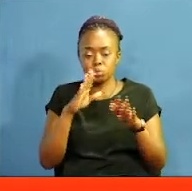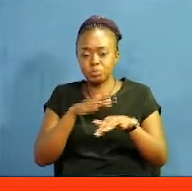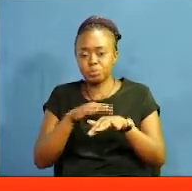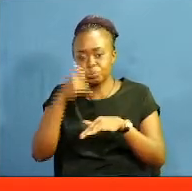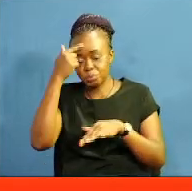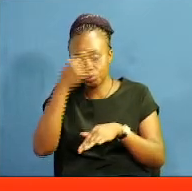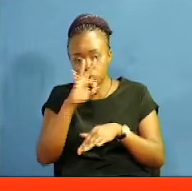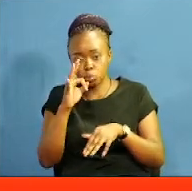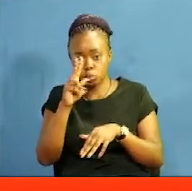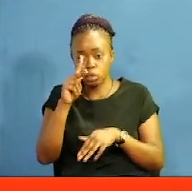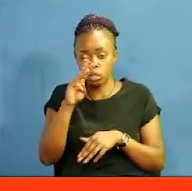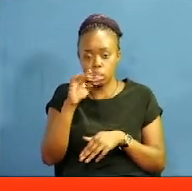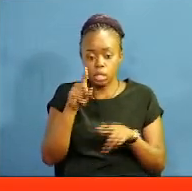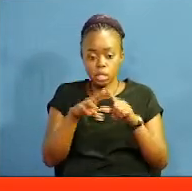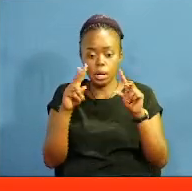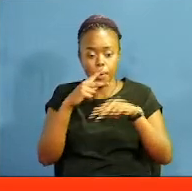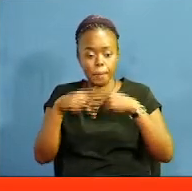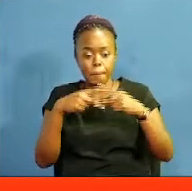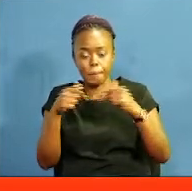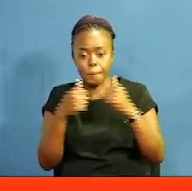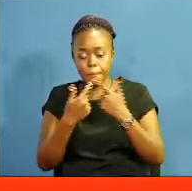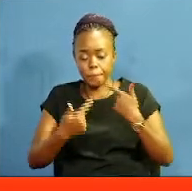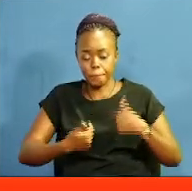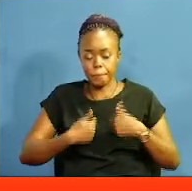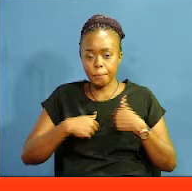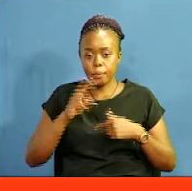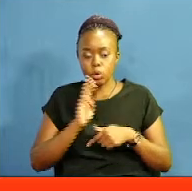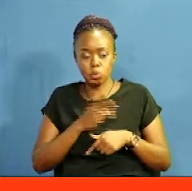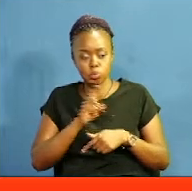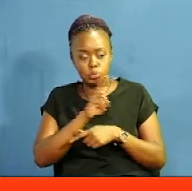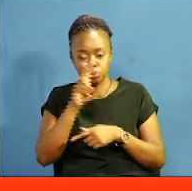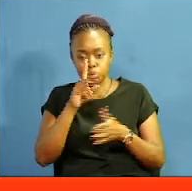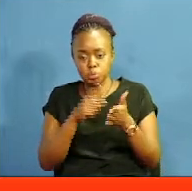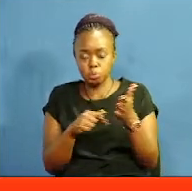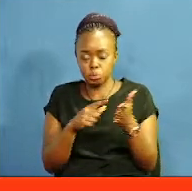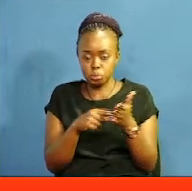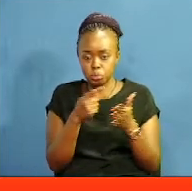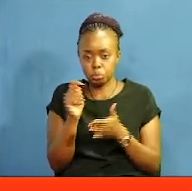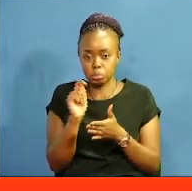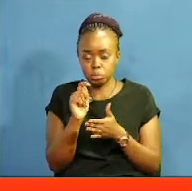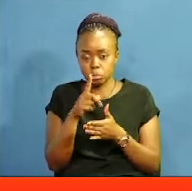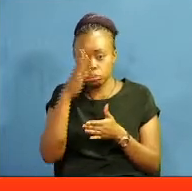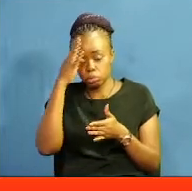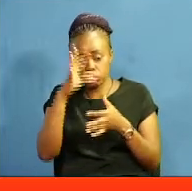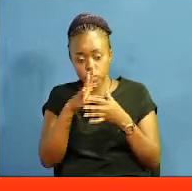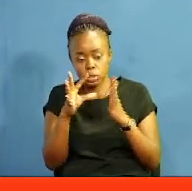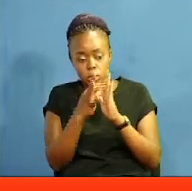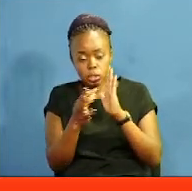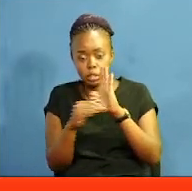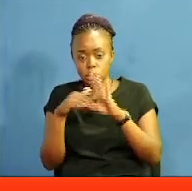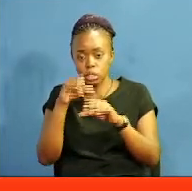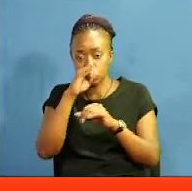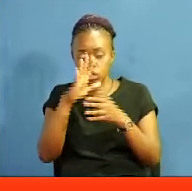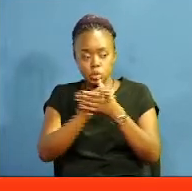good of KANU as a party, and even Gideon Moi himself. We saw what the Secretary General